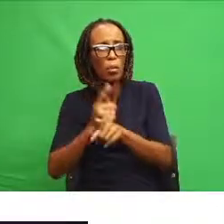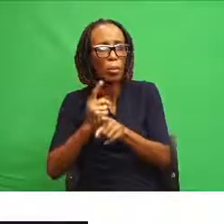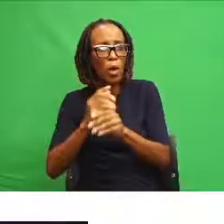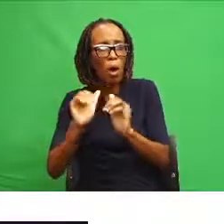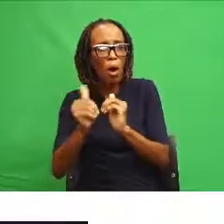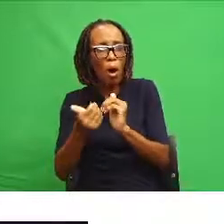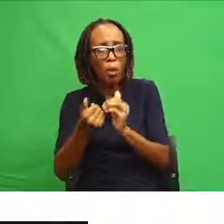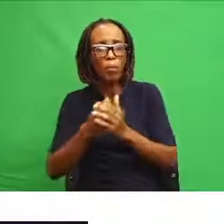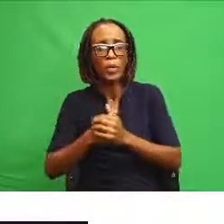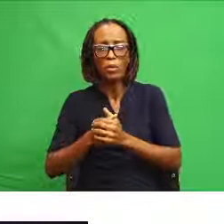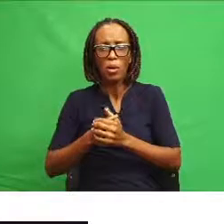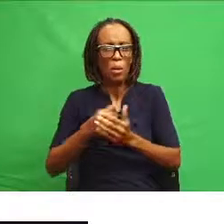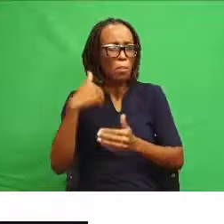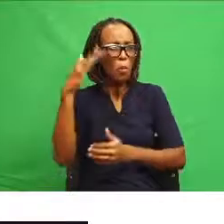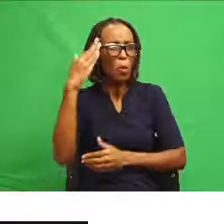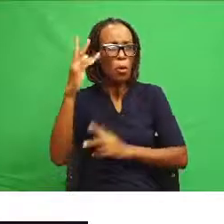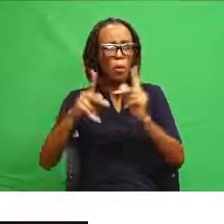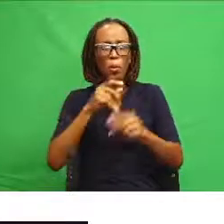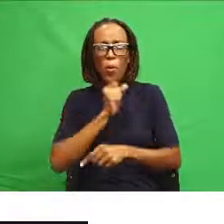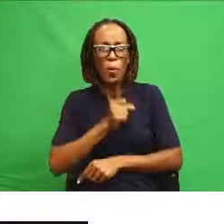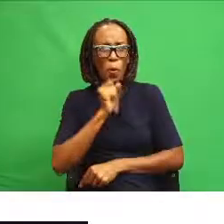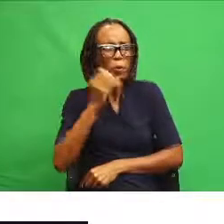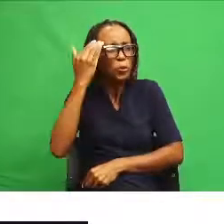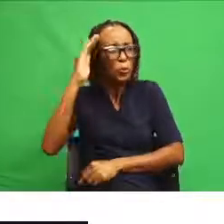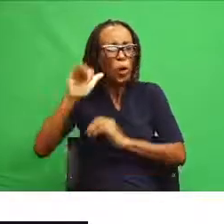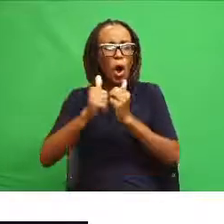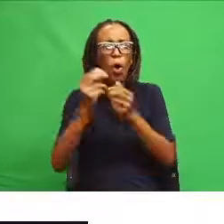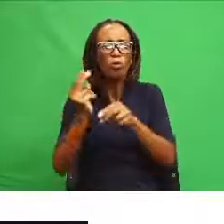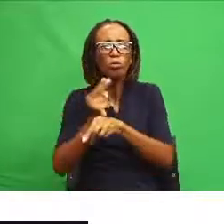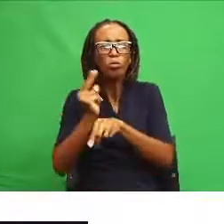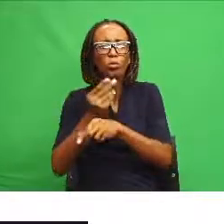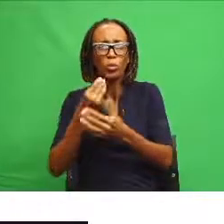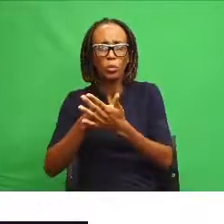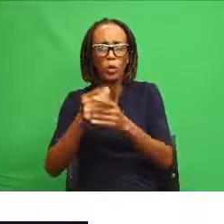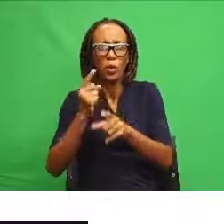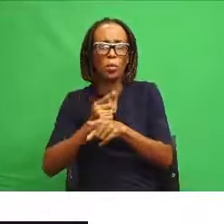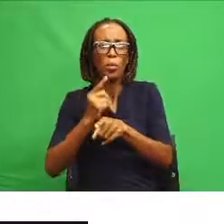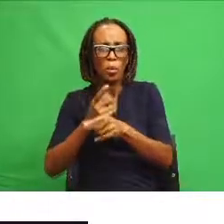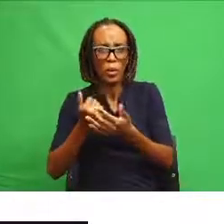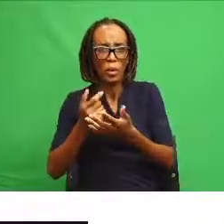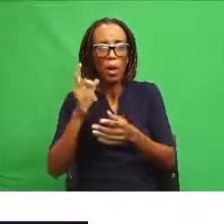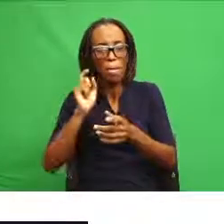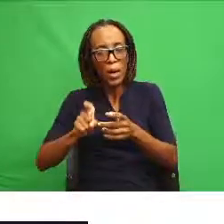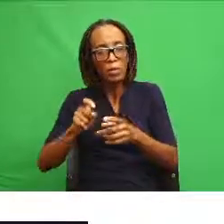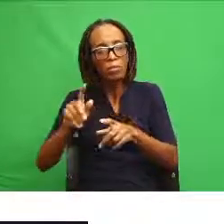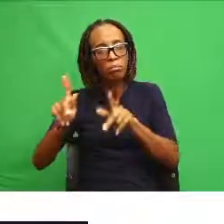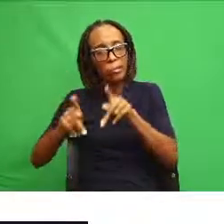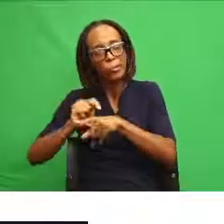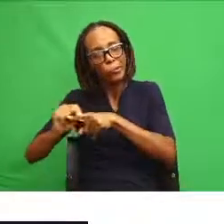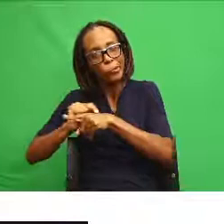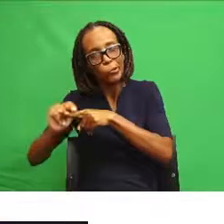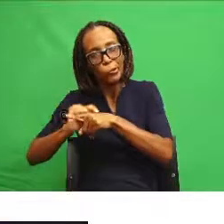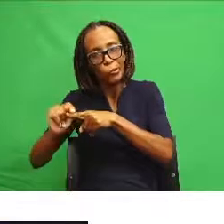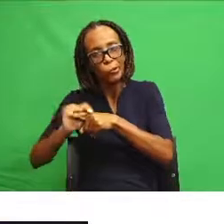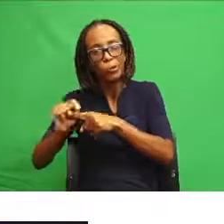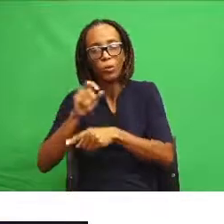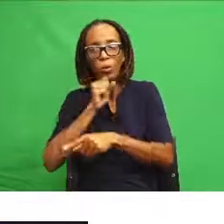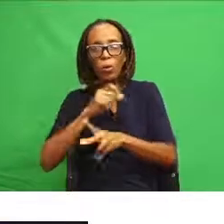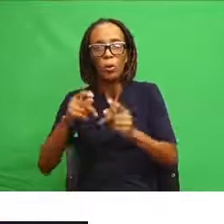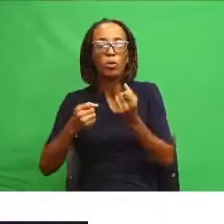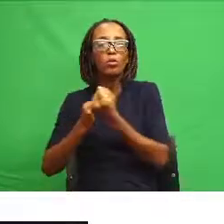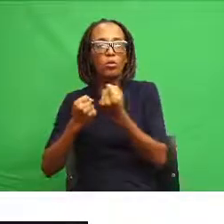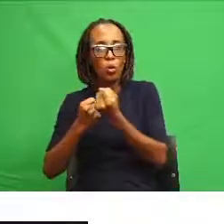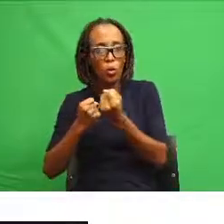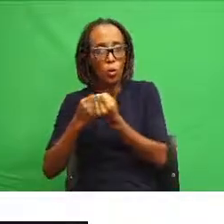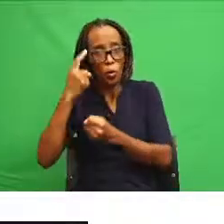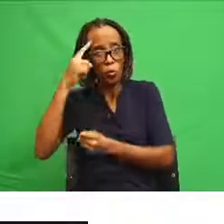of financial literacy among older persons, it is critical that financial guidance be put in place in order for